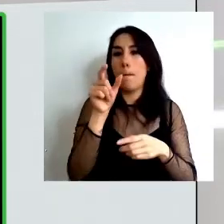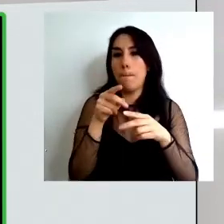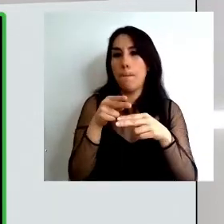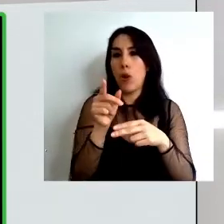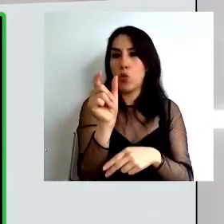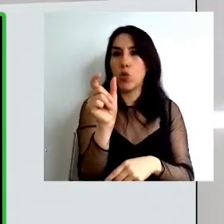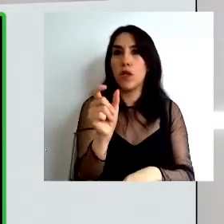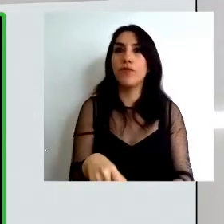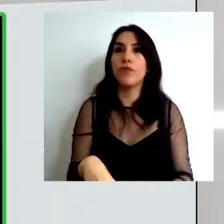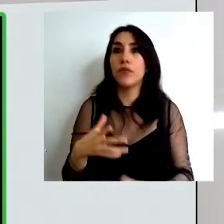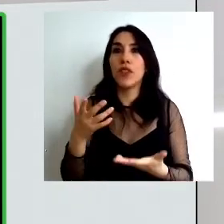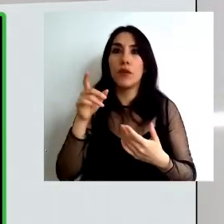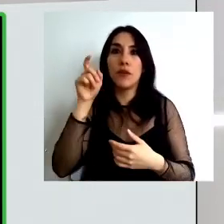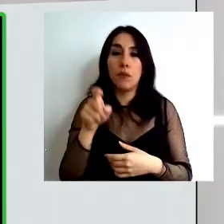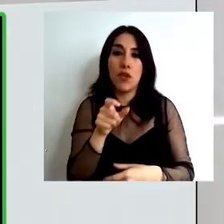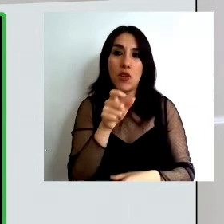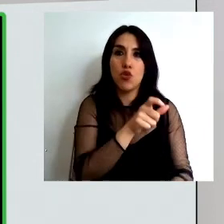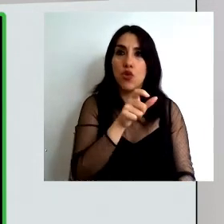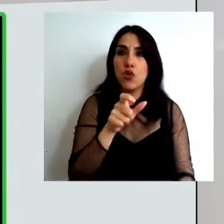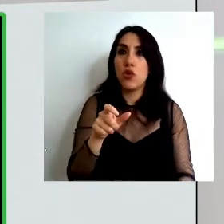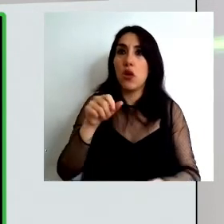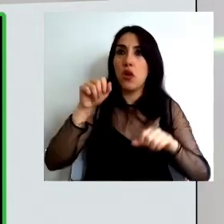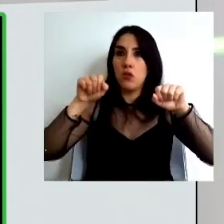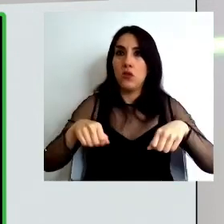proven innovations, promote them.